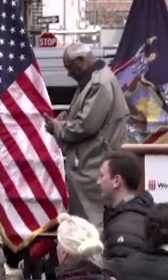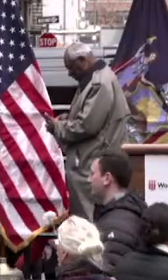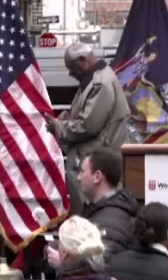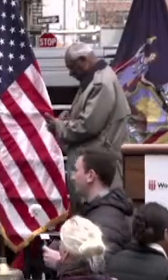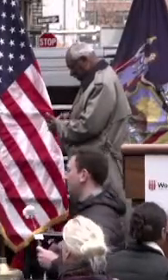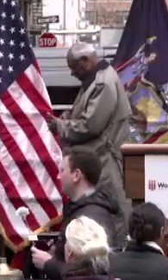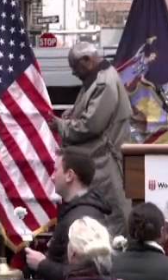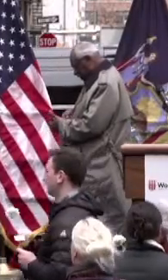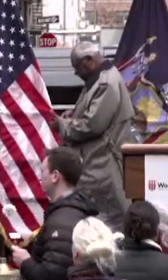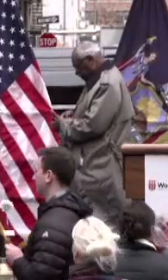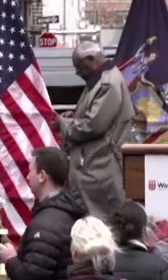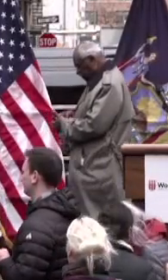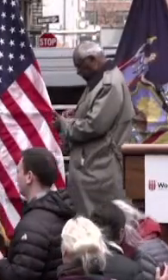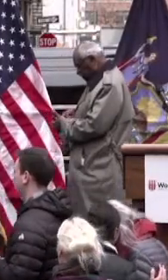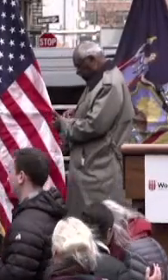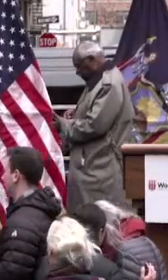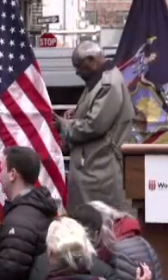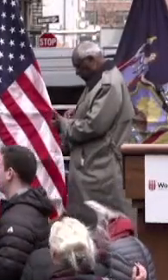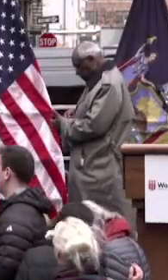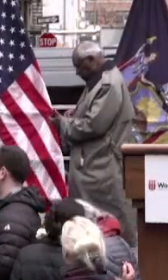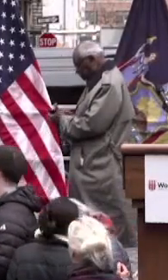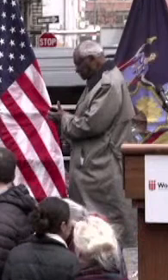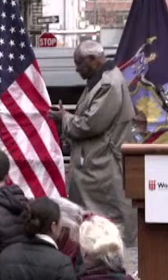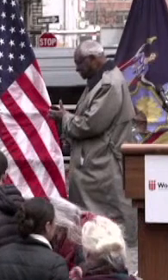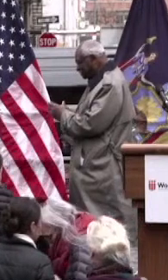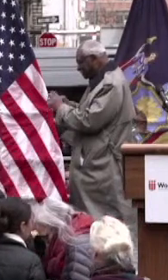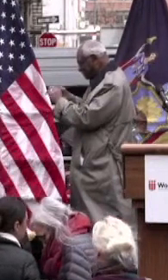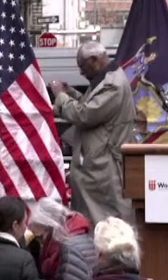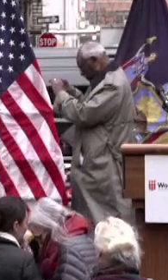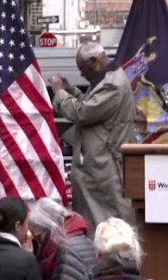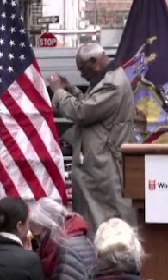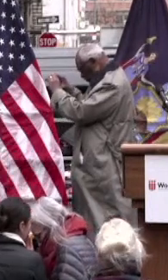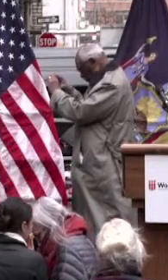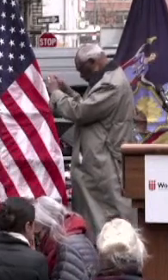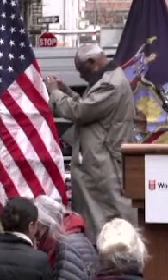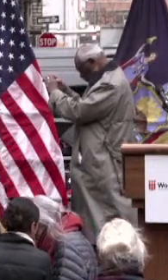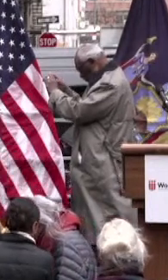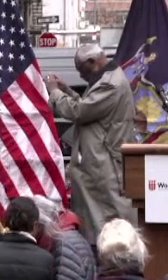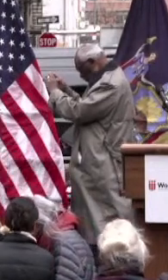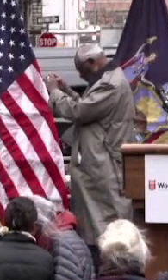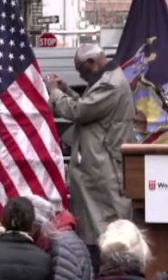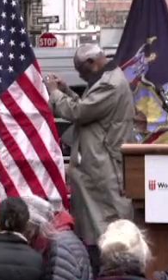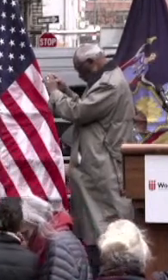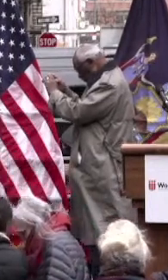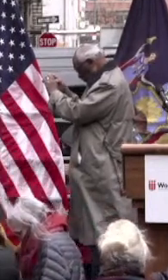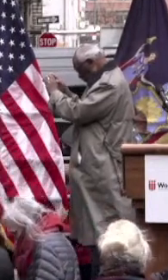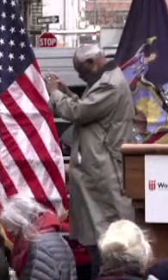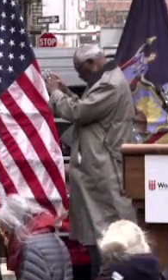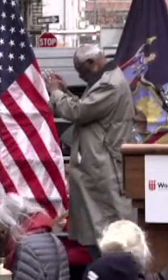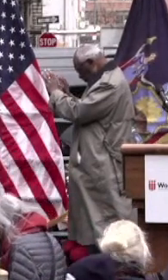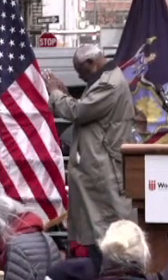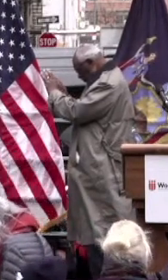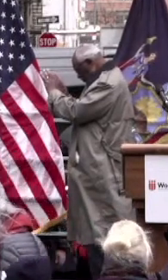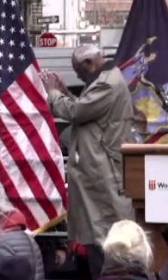Annie Nicholas, 18. Daisy Lopez Fitz, 26.